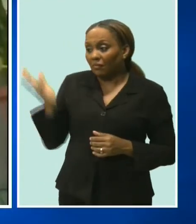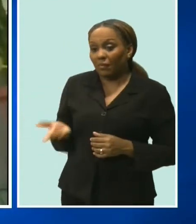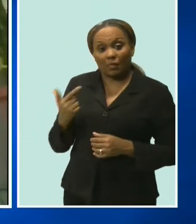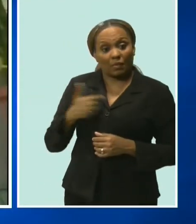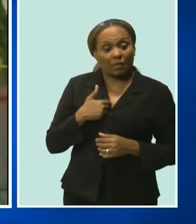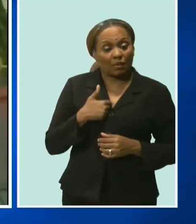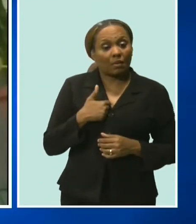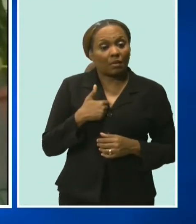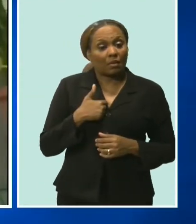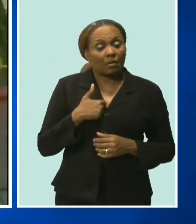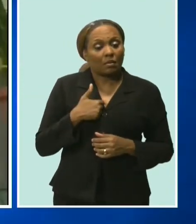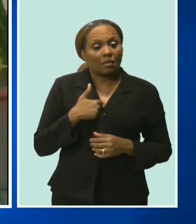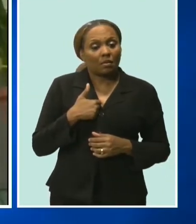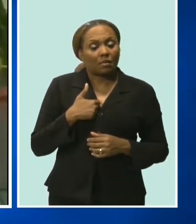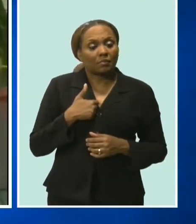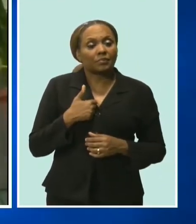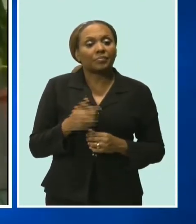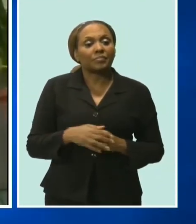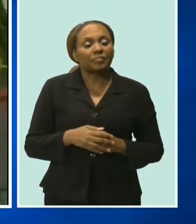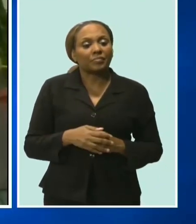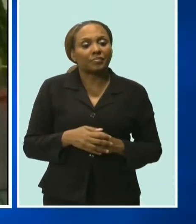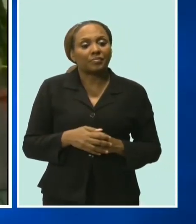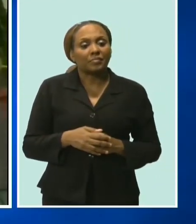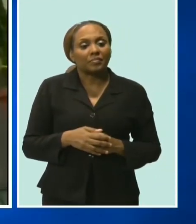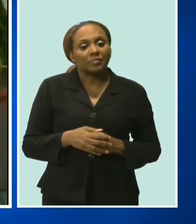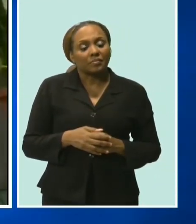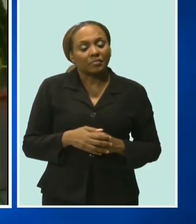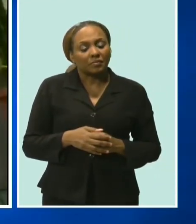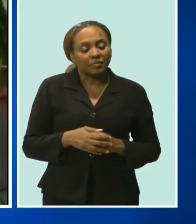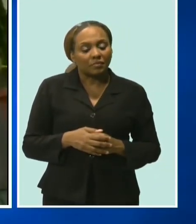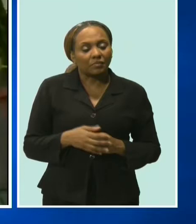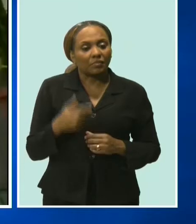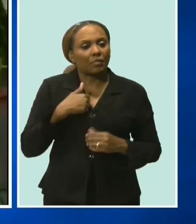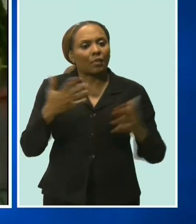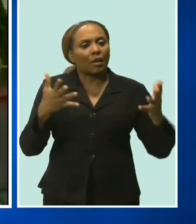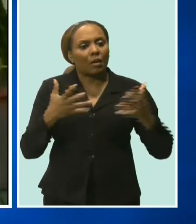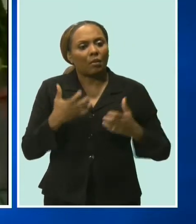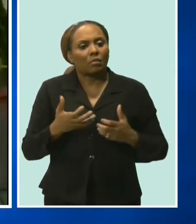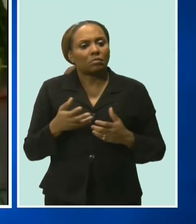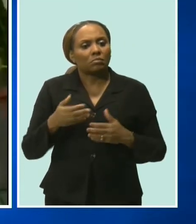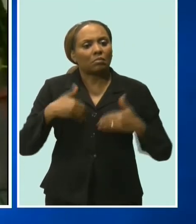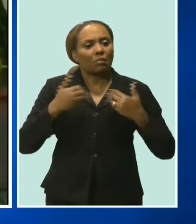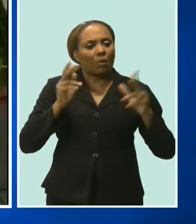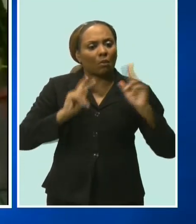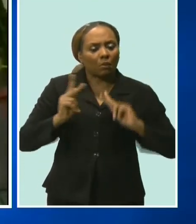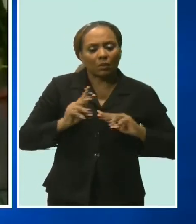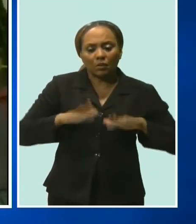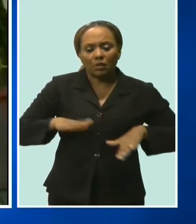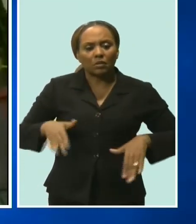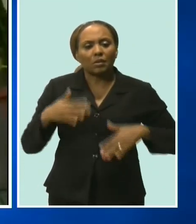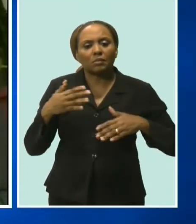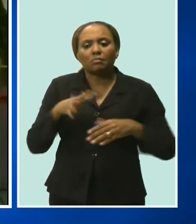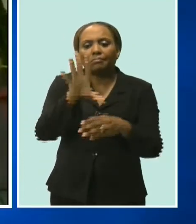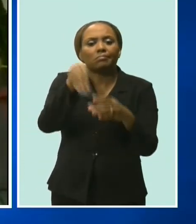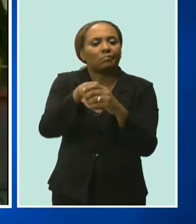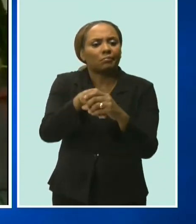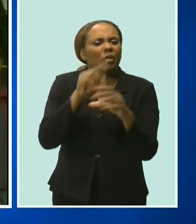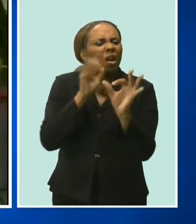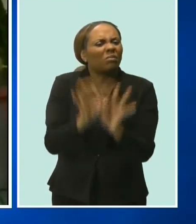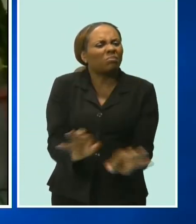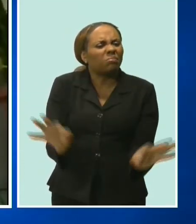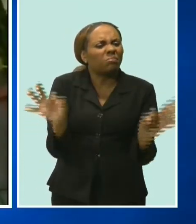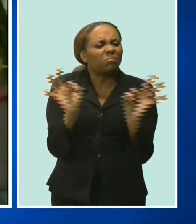to recommend that the participation of children and young people is vital. They have